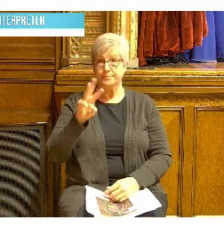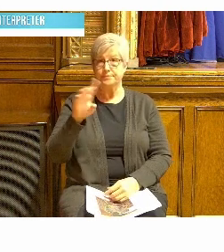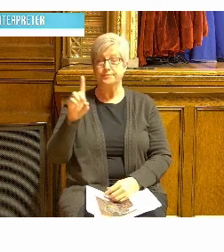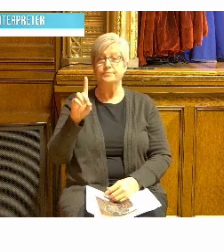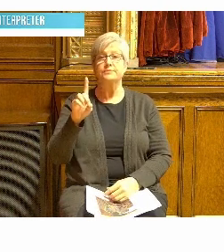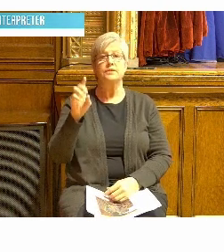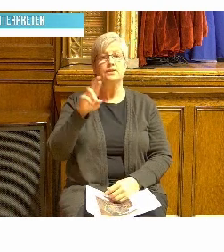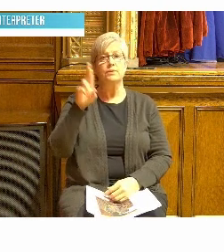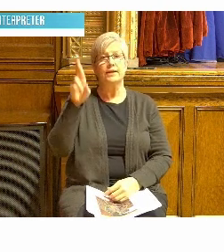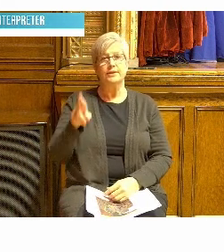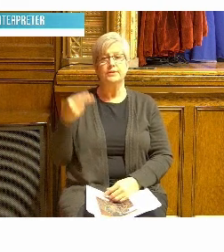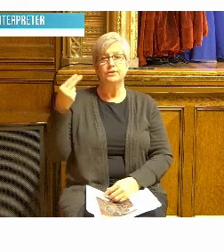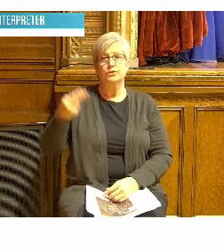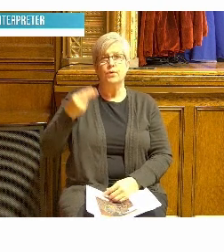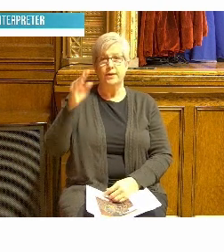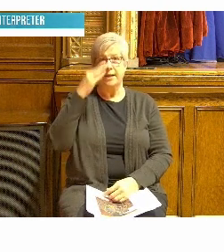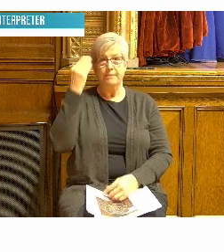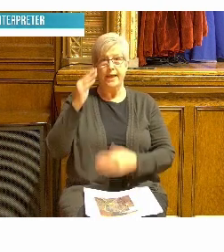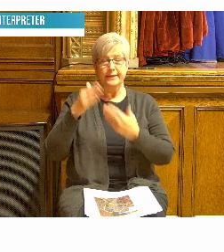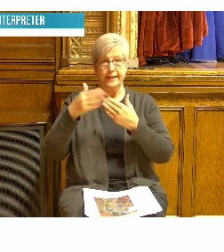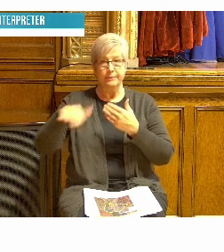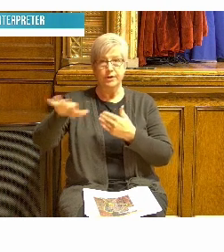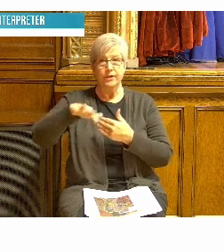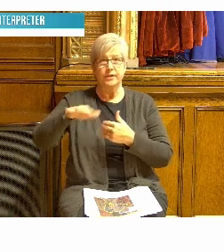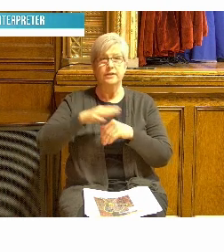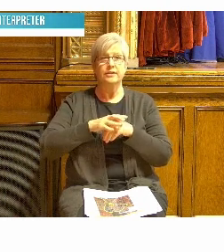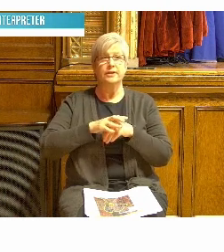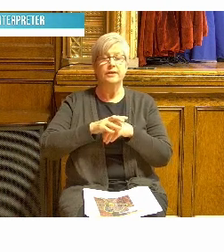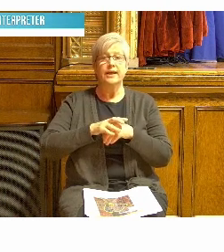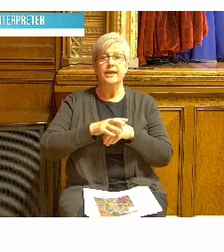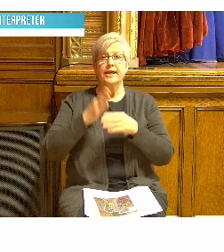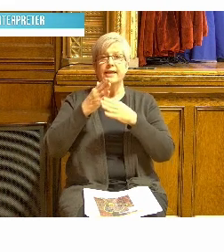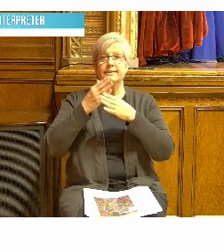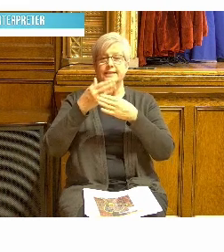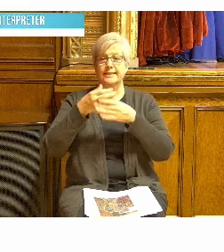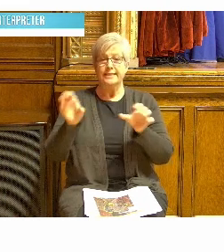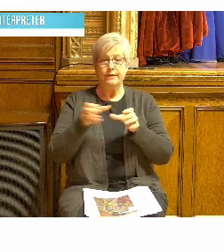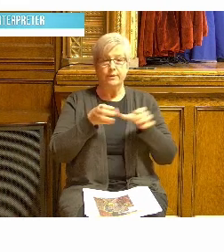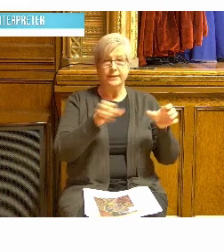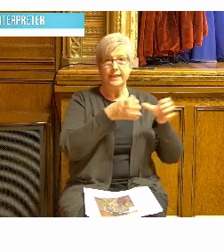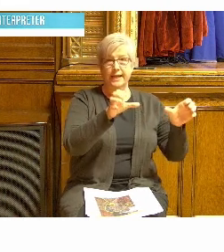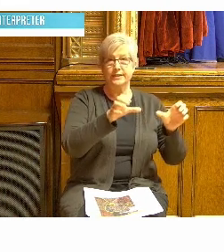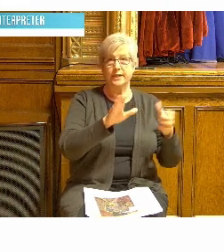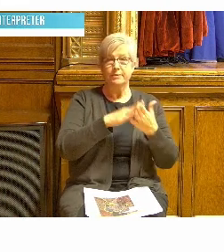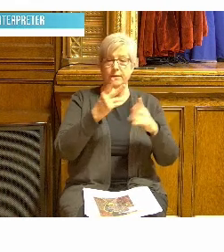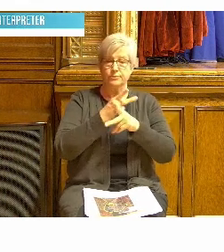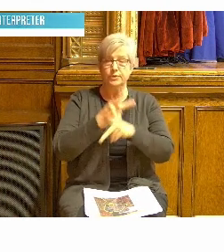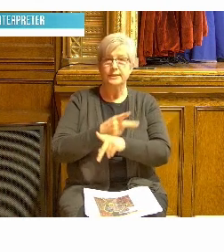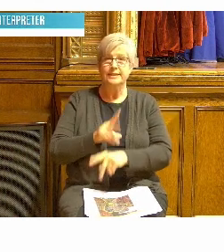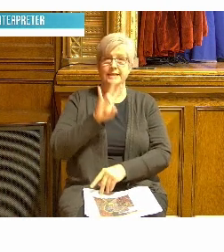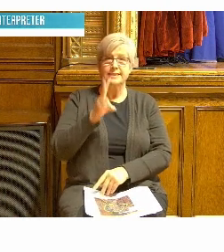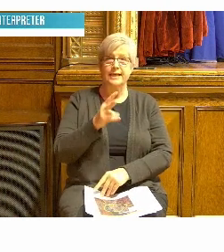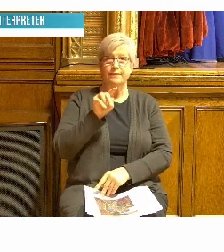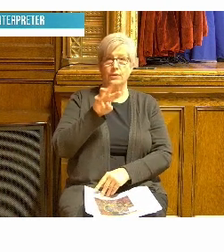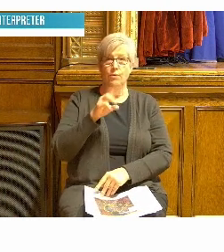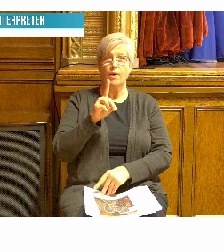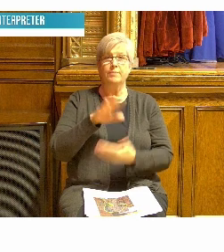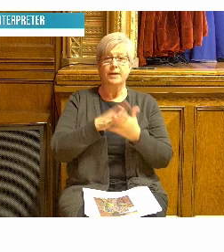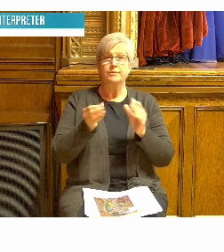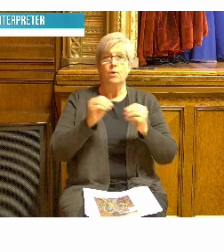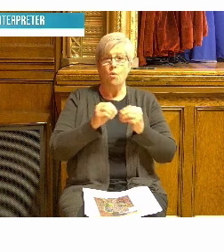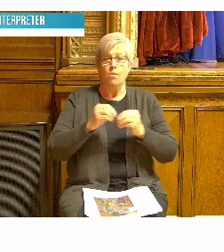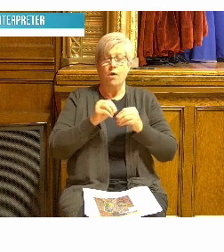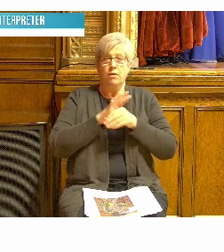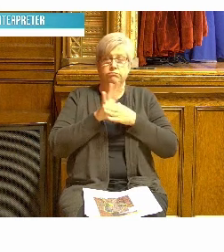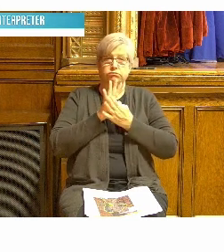is Rochester's historic Black neighborhood. As racial segregation deepens and the 7th Ward gets more and more overcrowded,